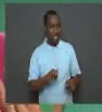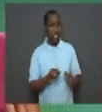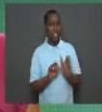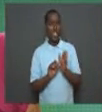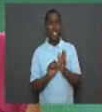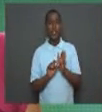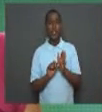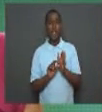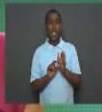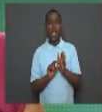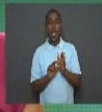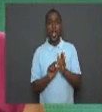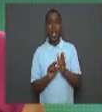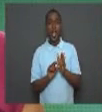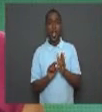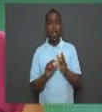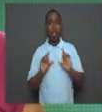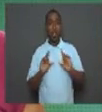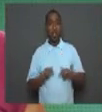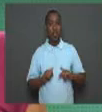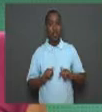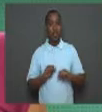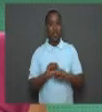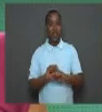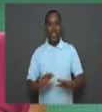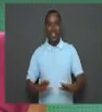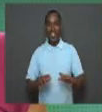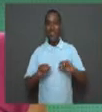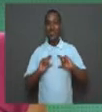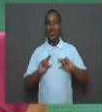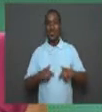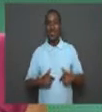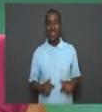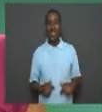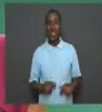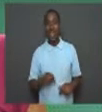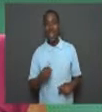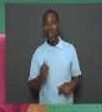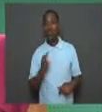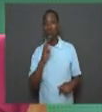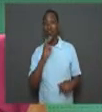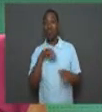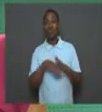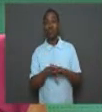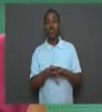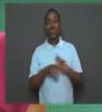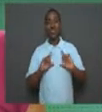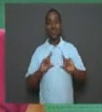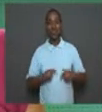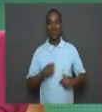as those animals that live on land and those that live in water.